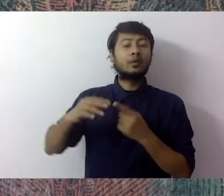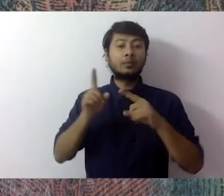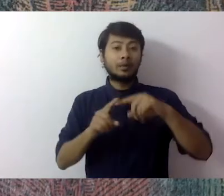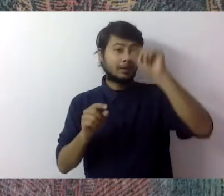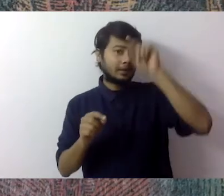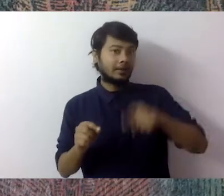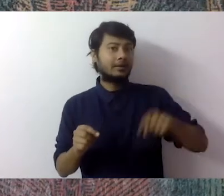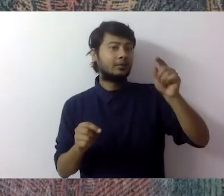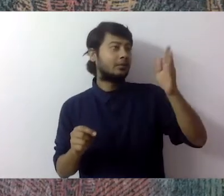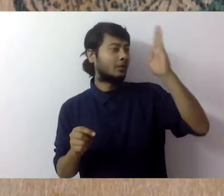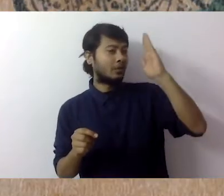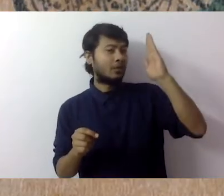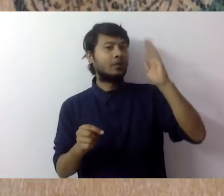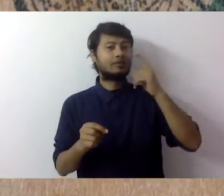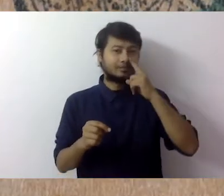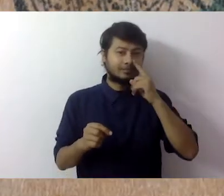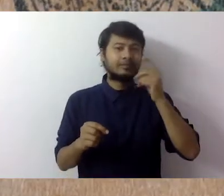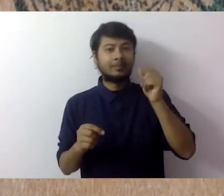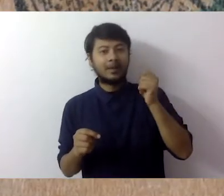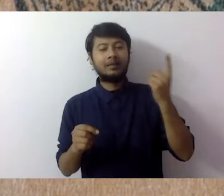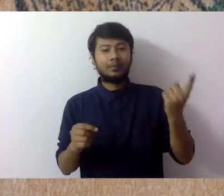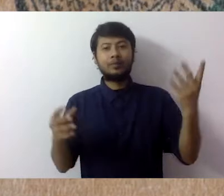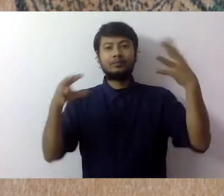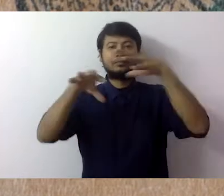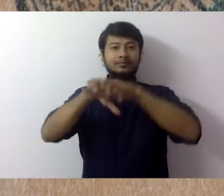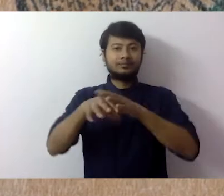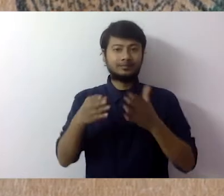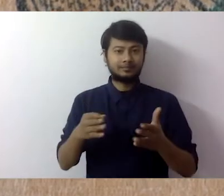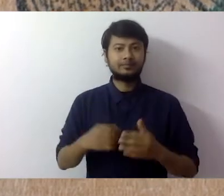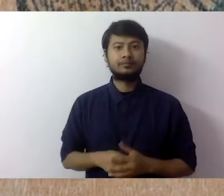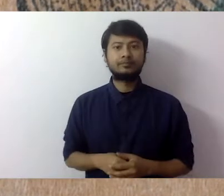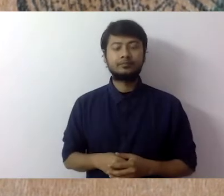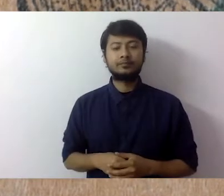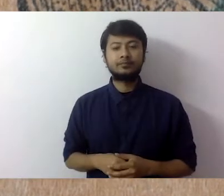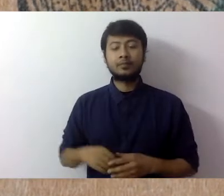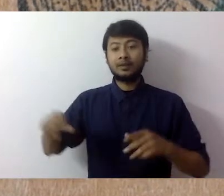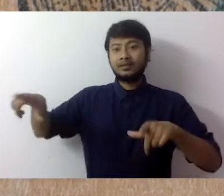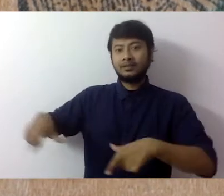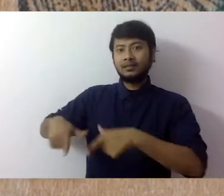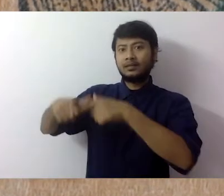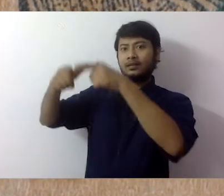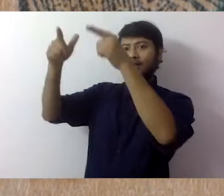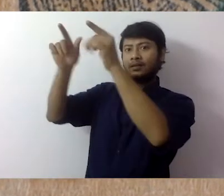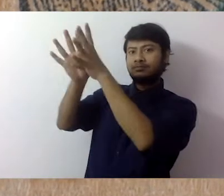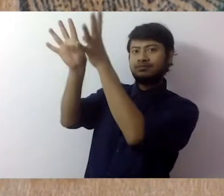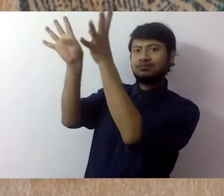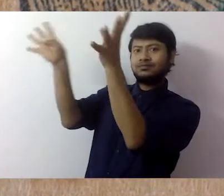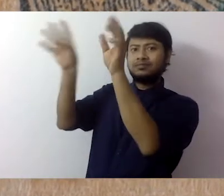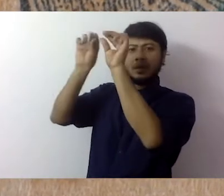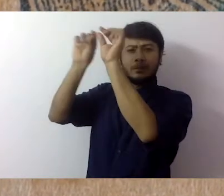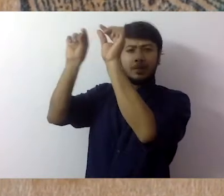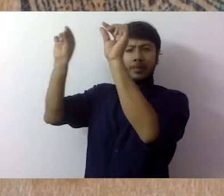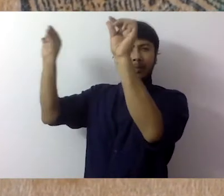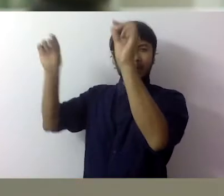by Hindu gods and goddesses. The European influence in this image is visible in the addition of the Corinthian arches and the hint of a pediment that